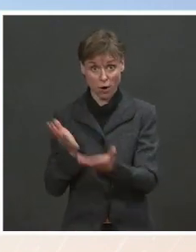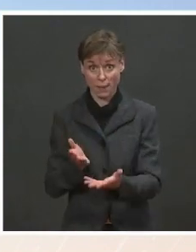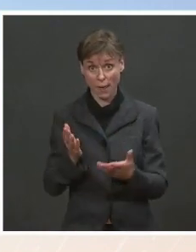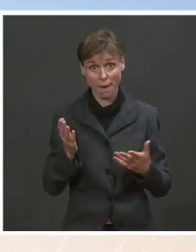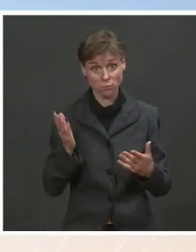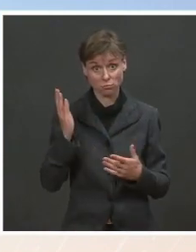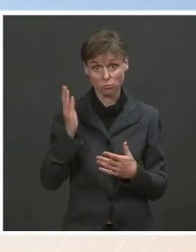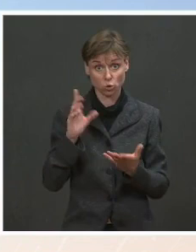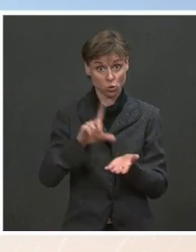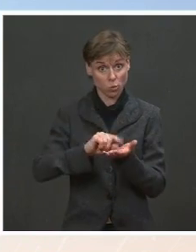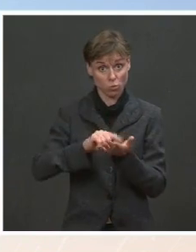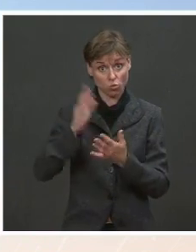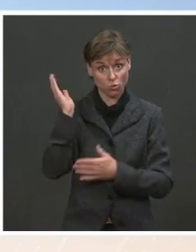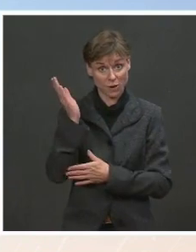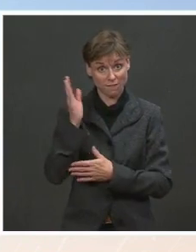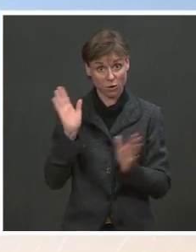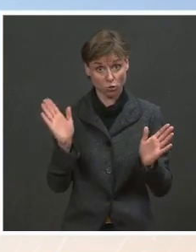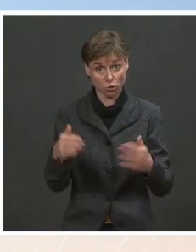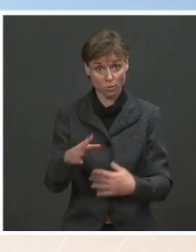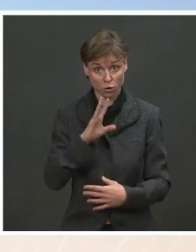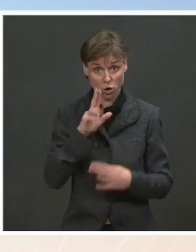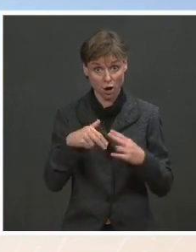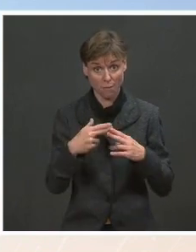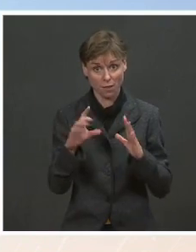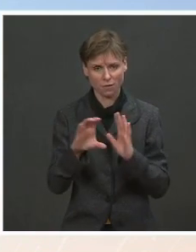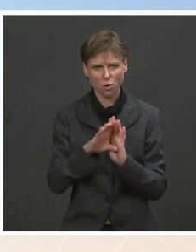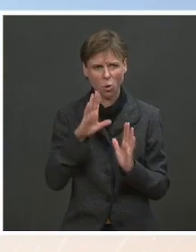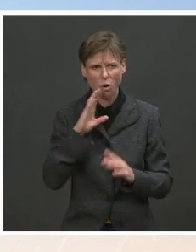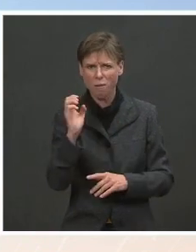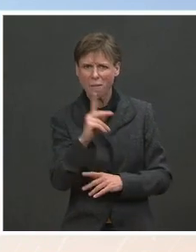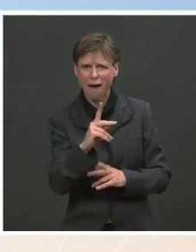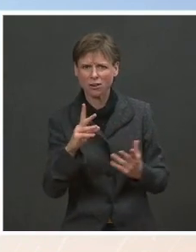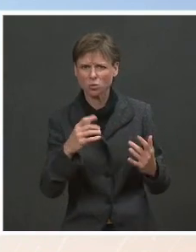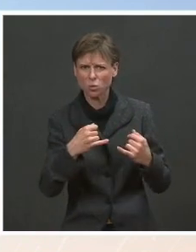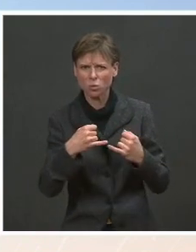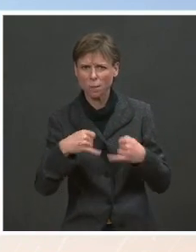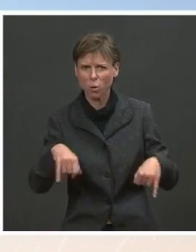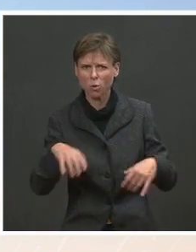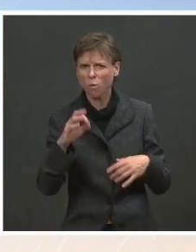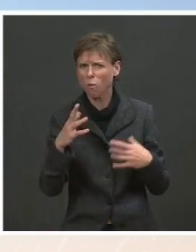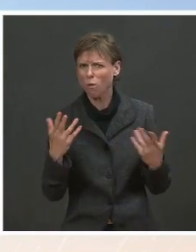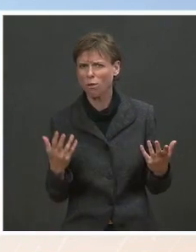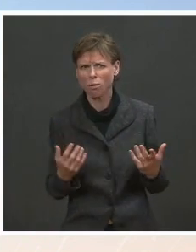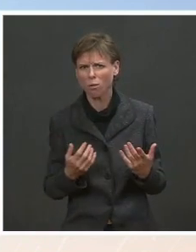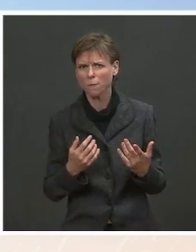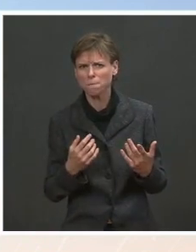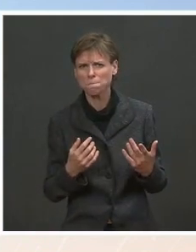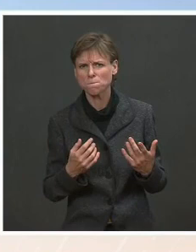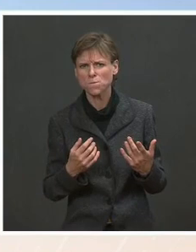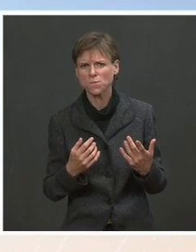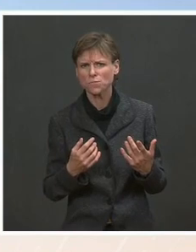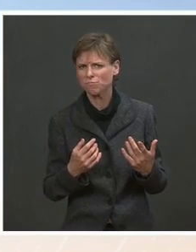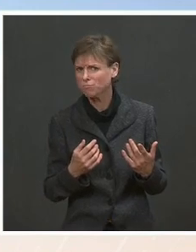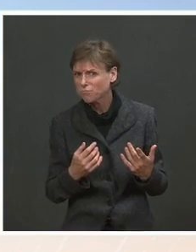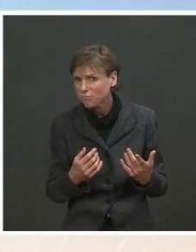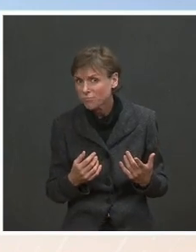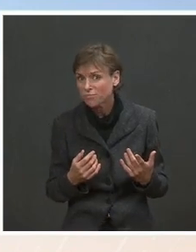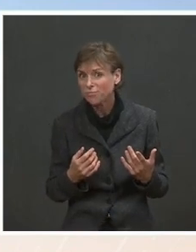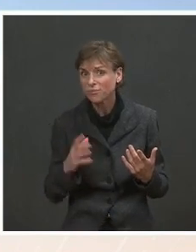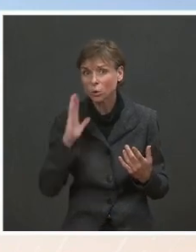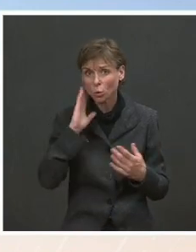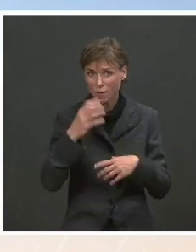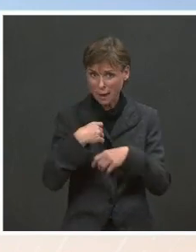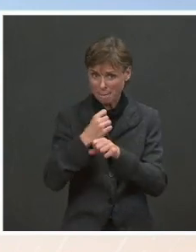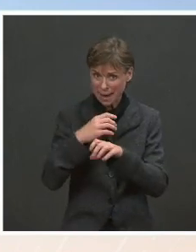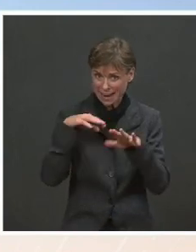about the photos. And will that team return to the border or some other configuration of staff members? Will they be making periodic trips down